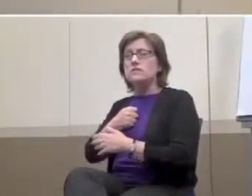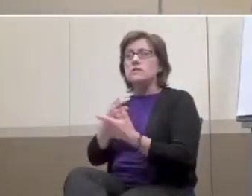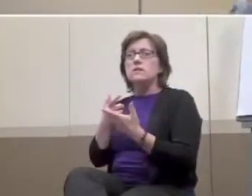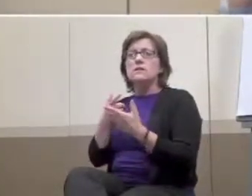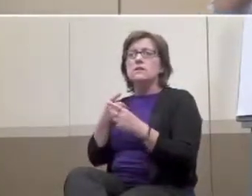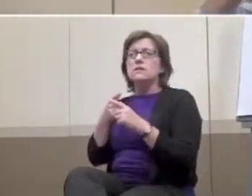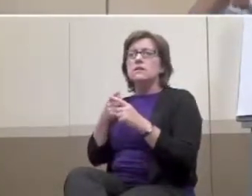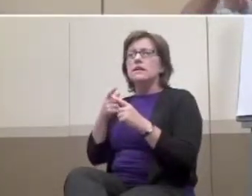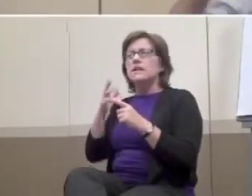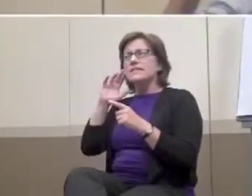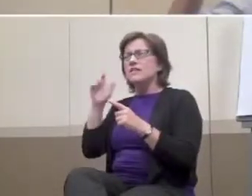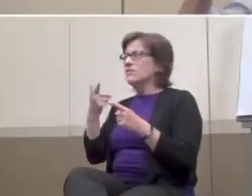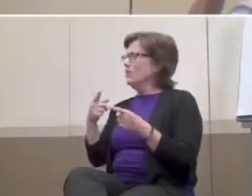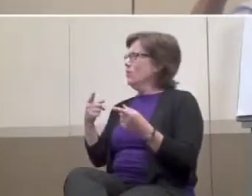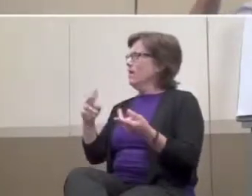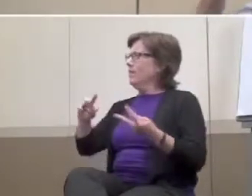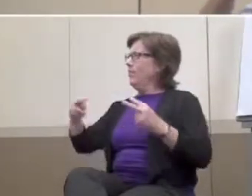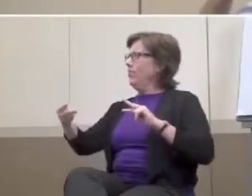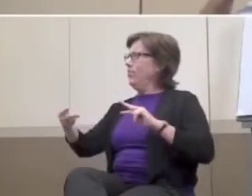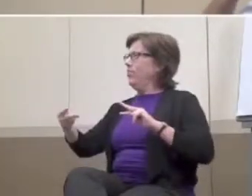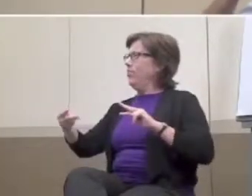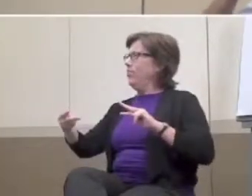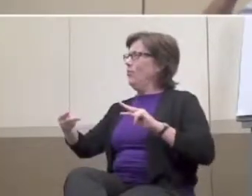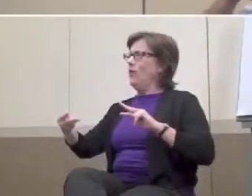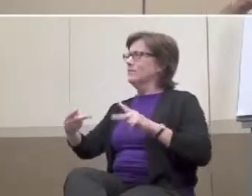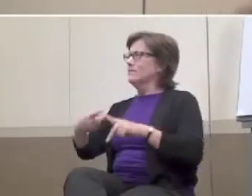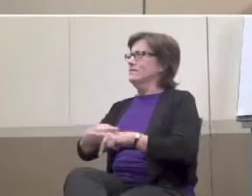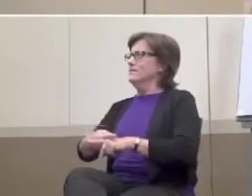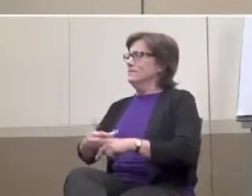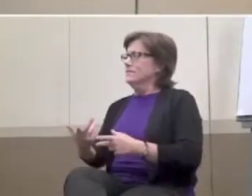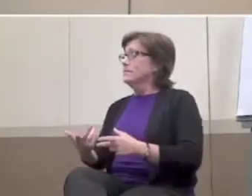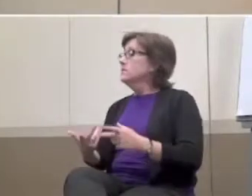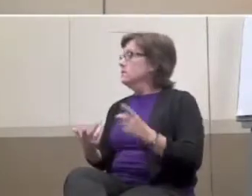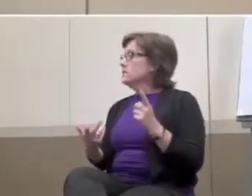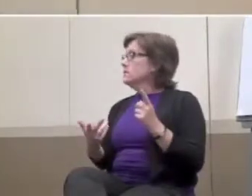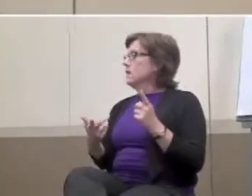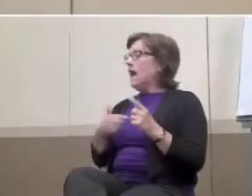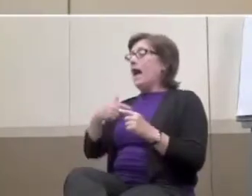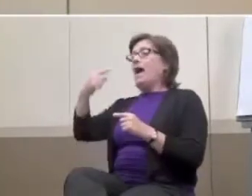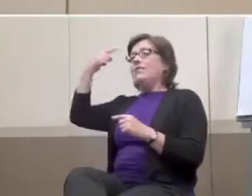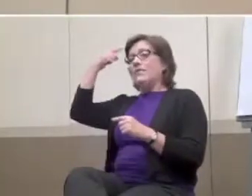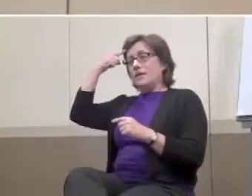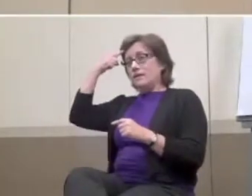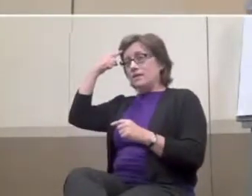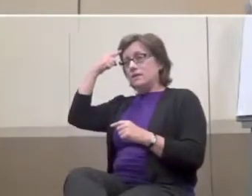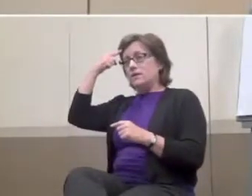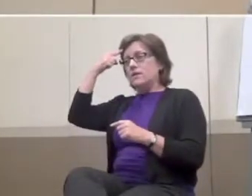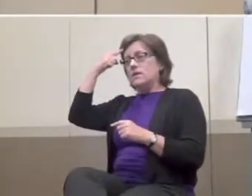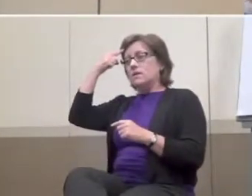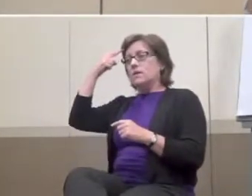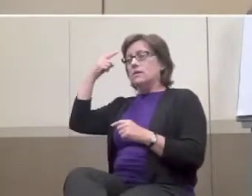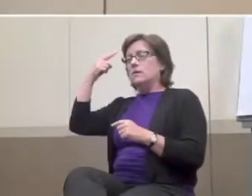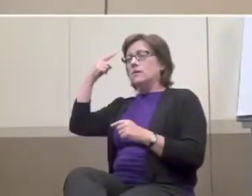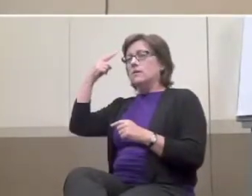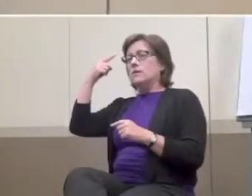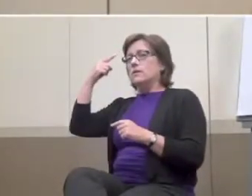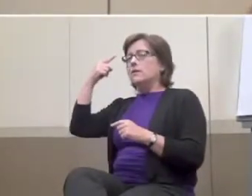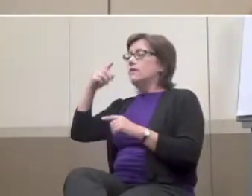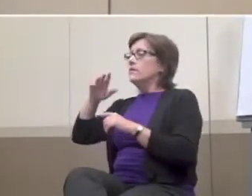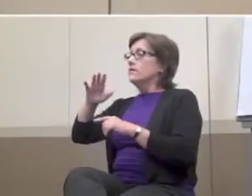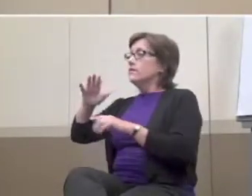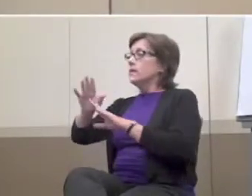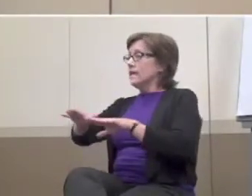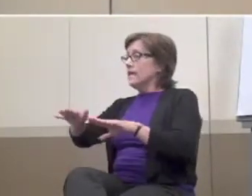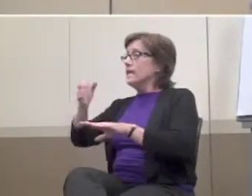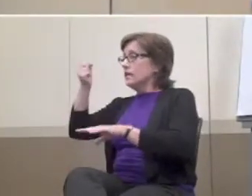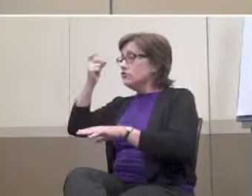it sounds a little counterintuitive. There's that paradox thing here, okay? I think that if kids understand